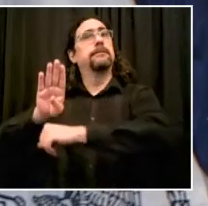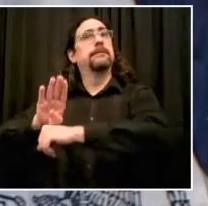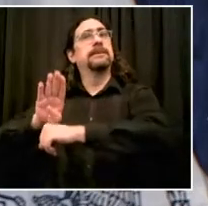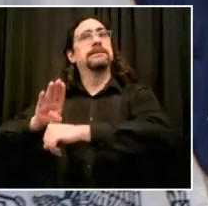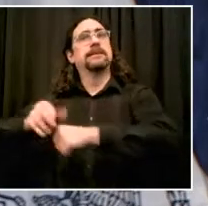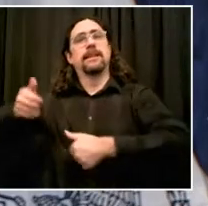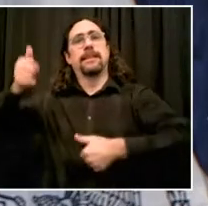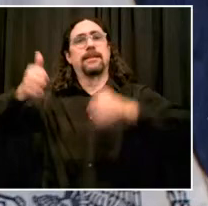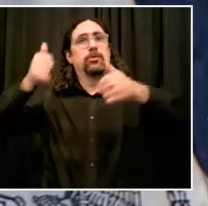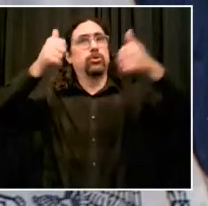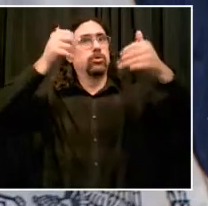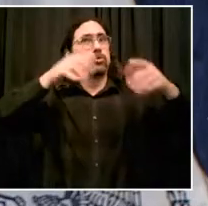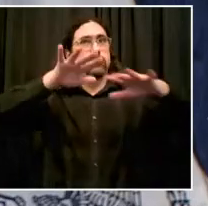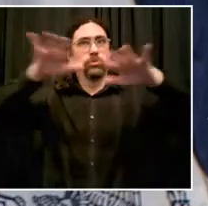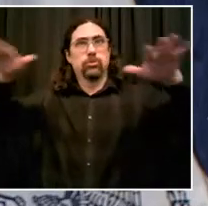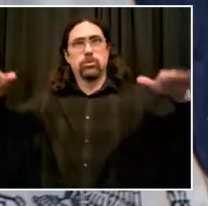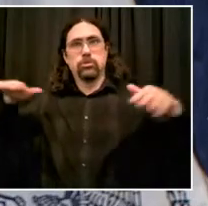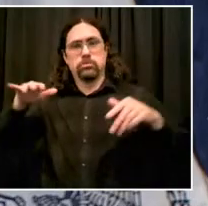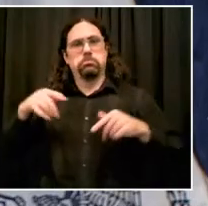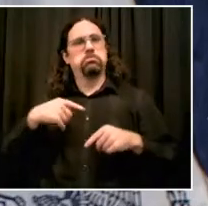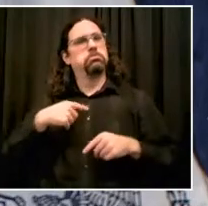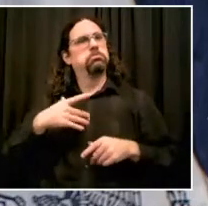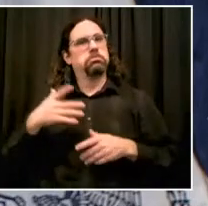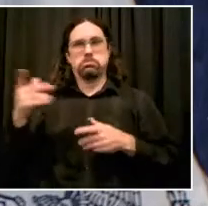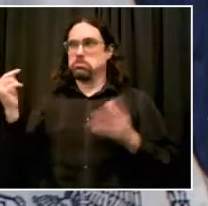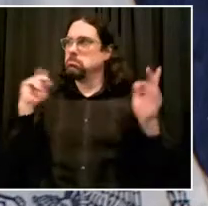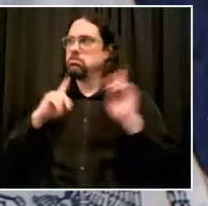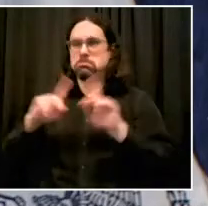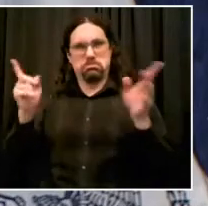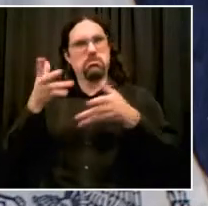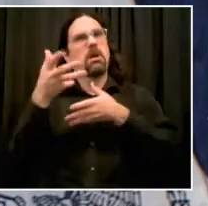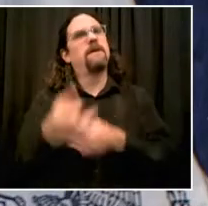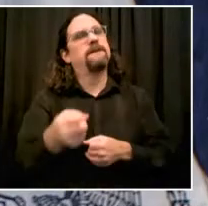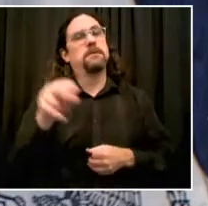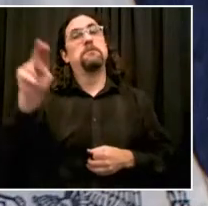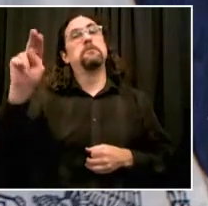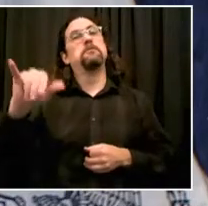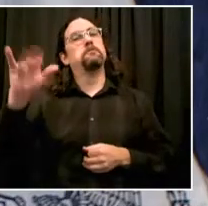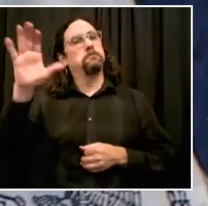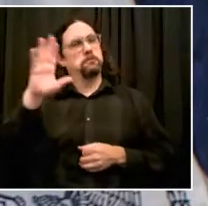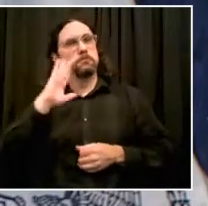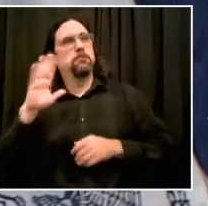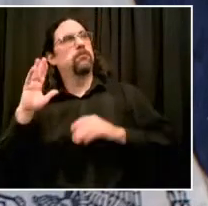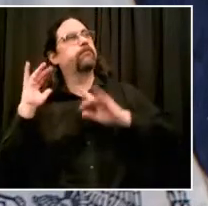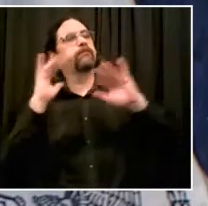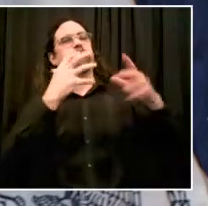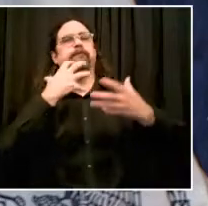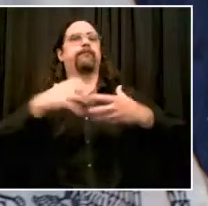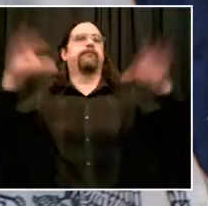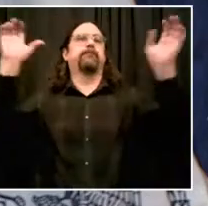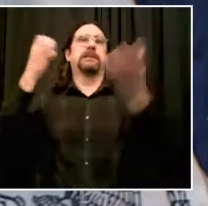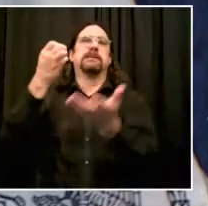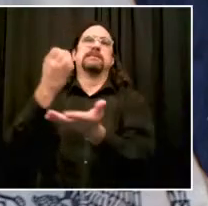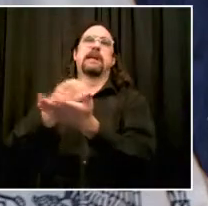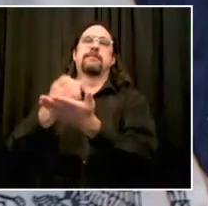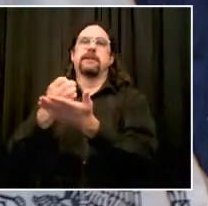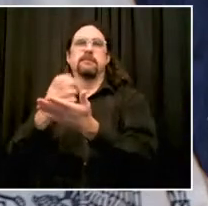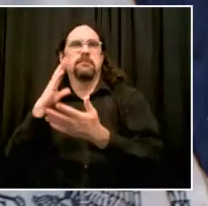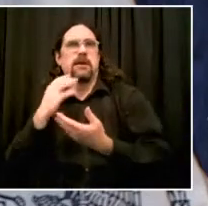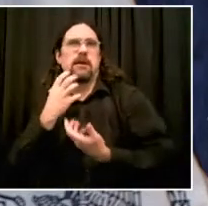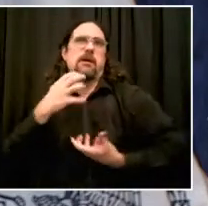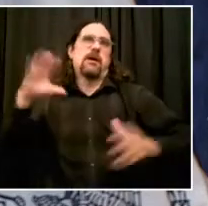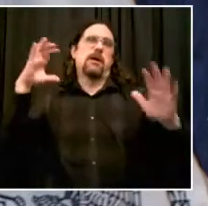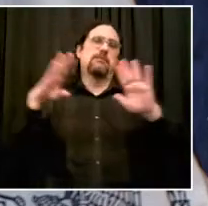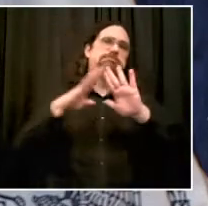As specific deals are achieved, as specific plans are put together, we'll be announcing them. But a lot of work is happening right now to bring back our